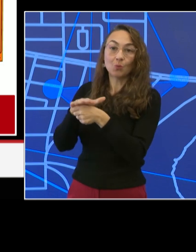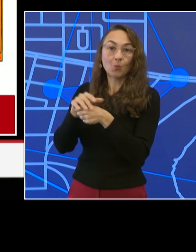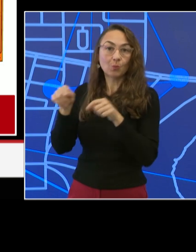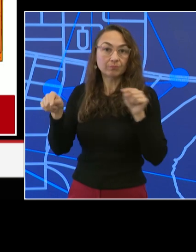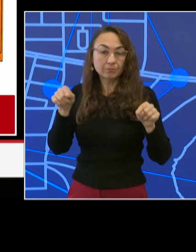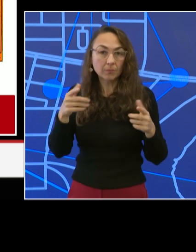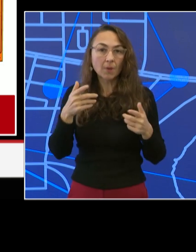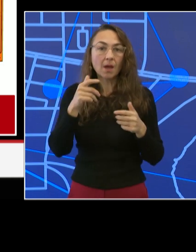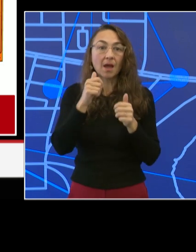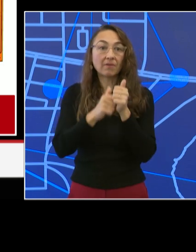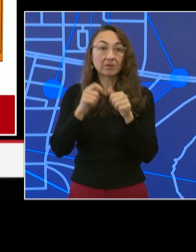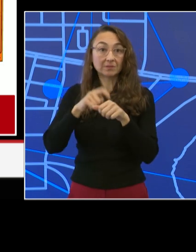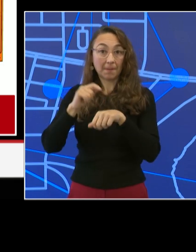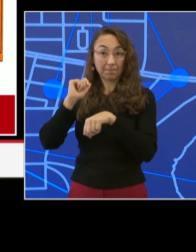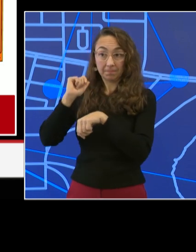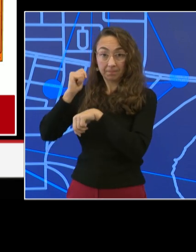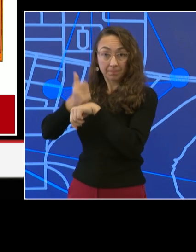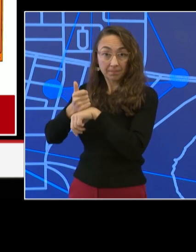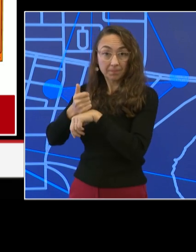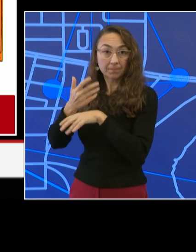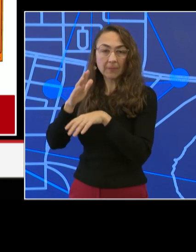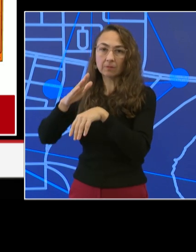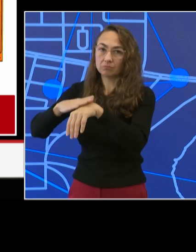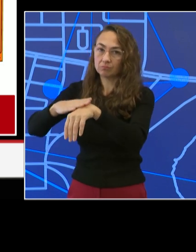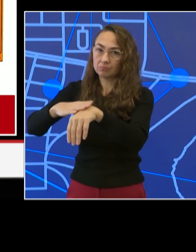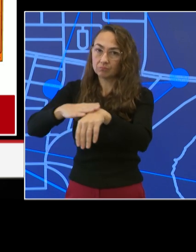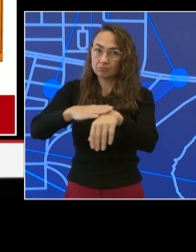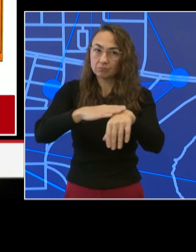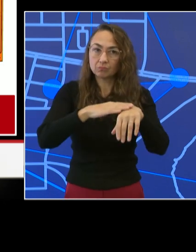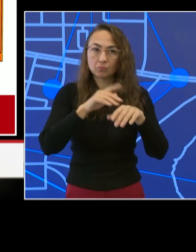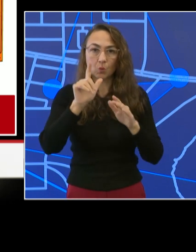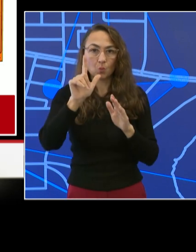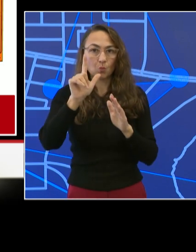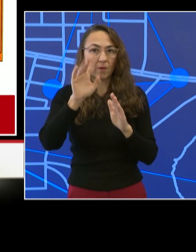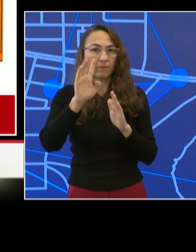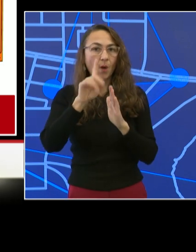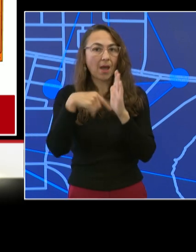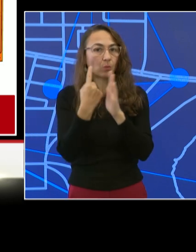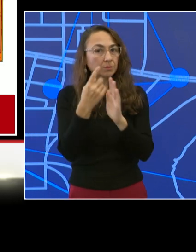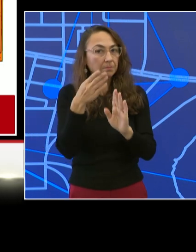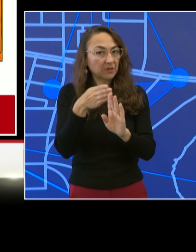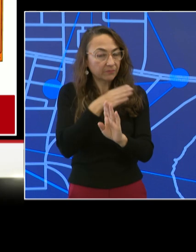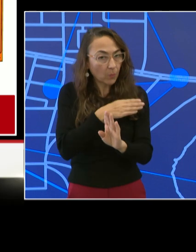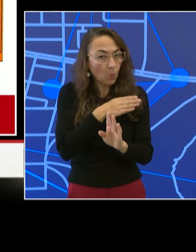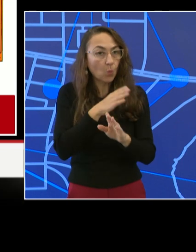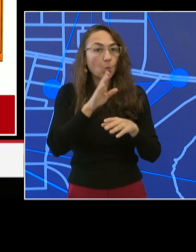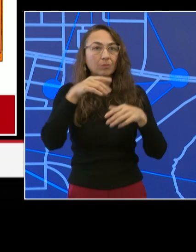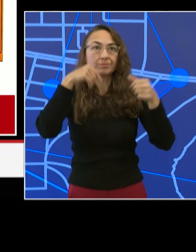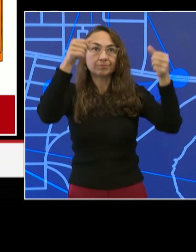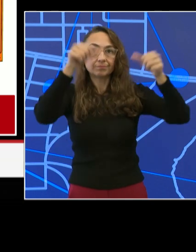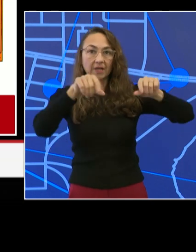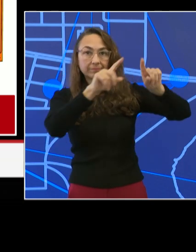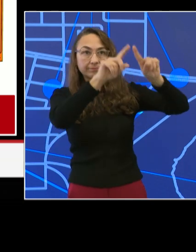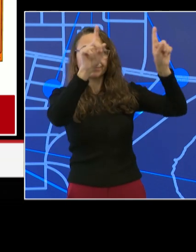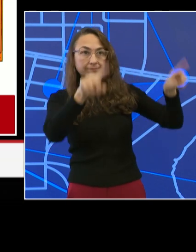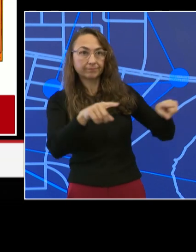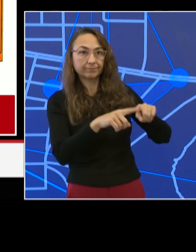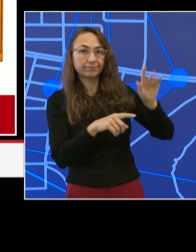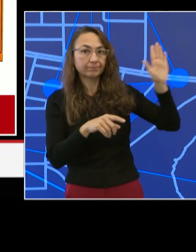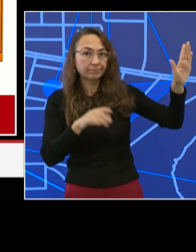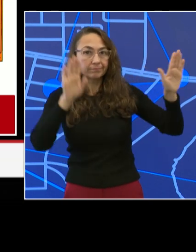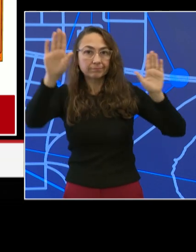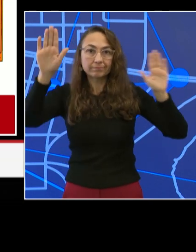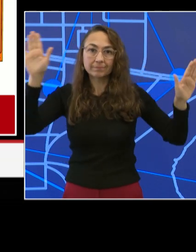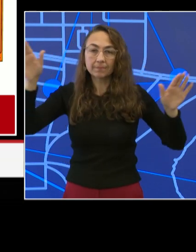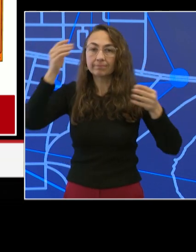we're giving at least 24-hour notice to that community, and we're posting signage around the boundary of the zone. We're also bringing in